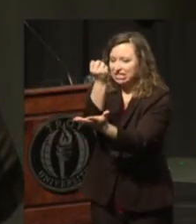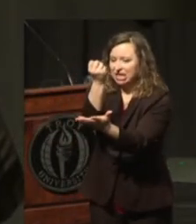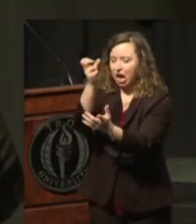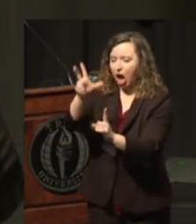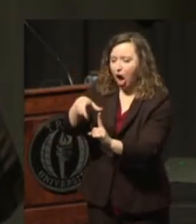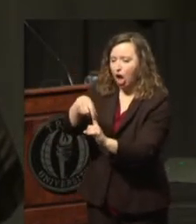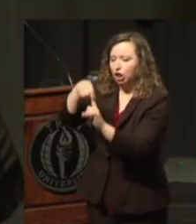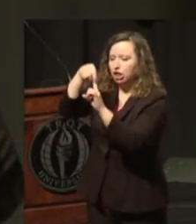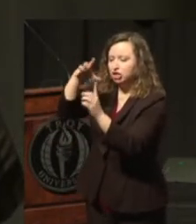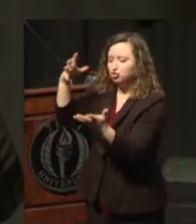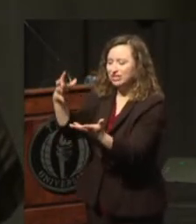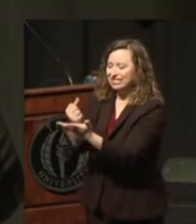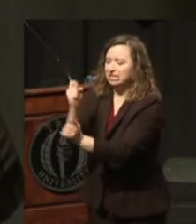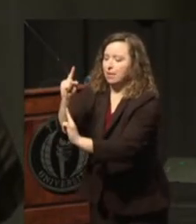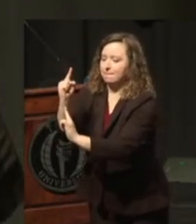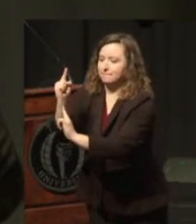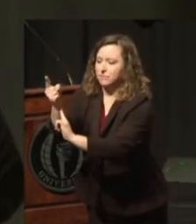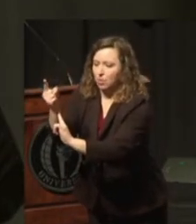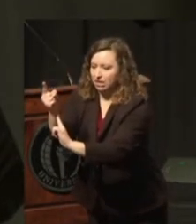you seize the moment.